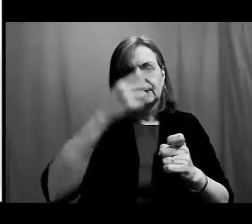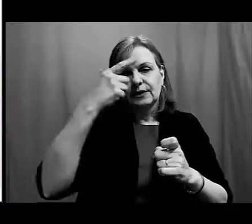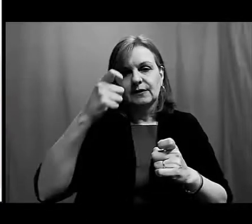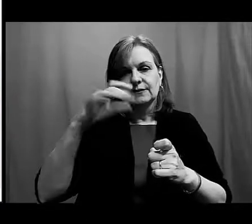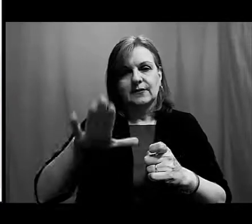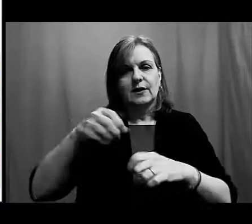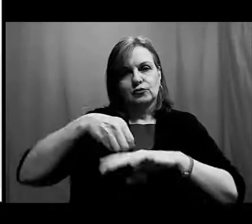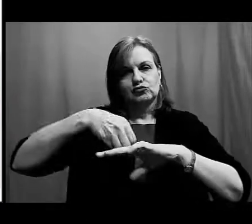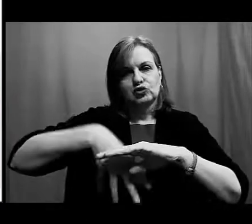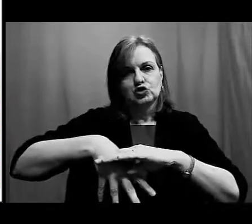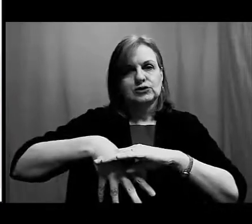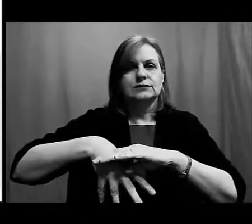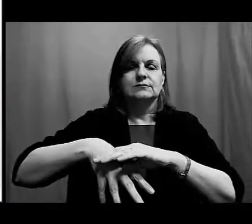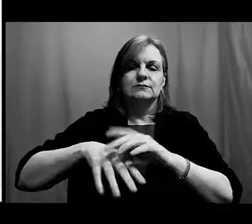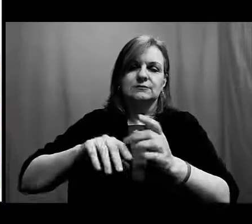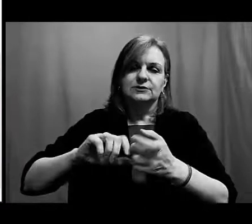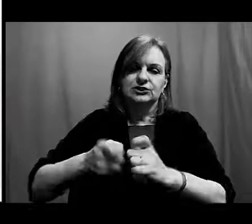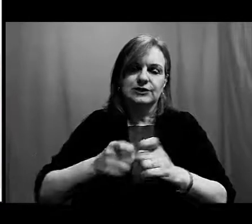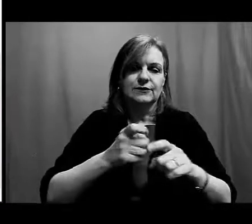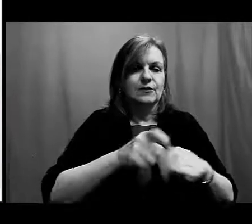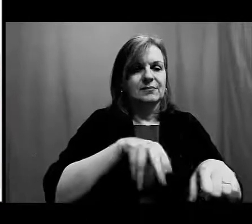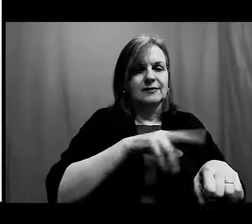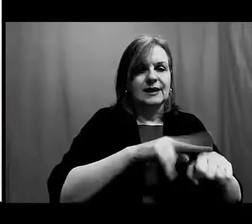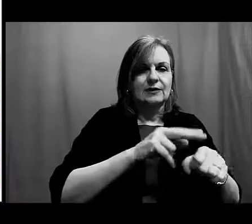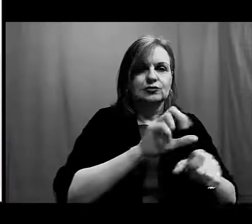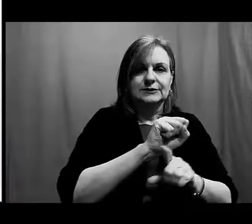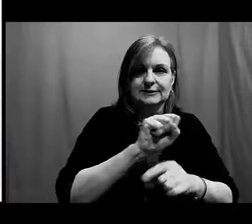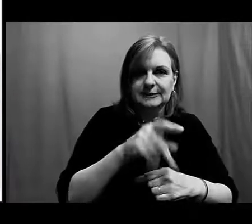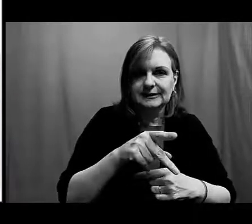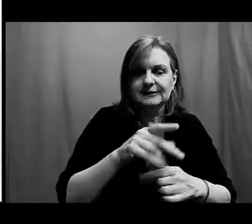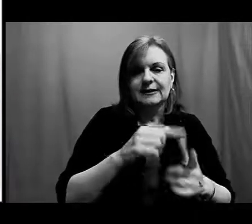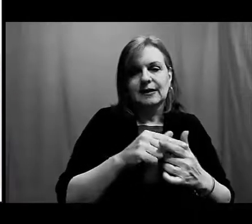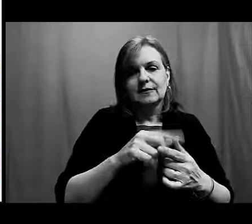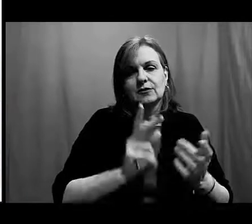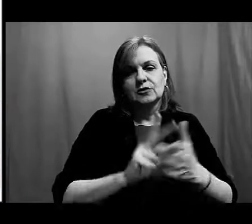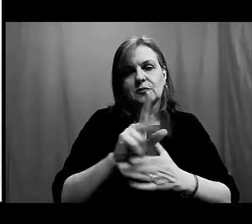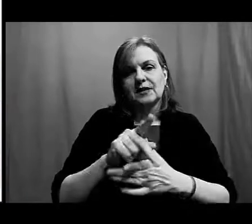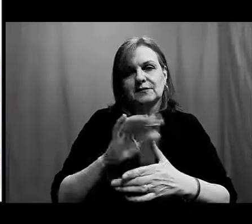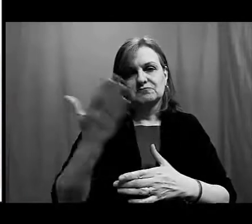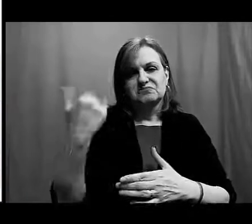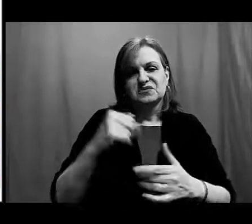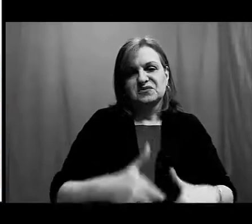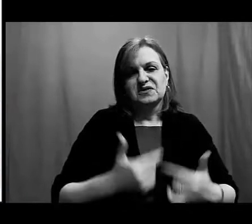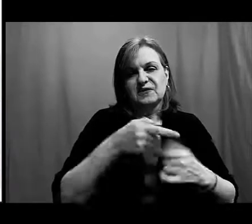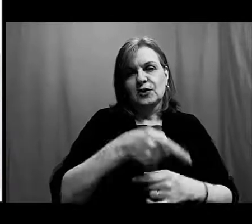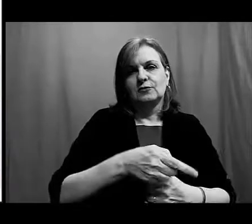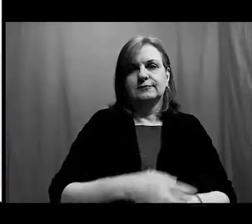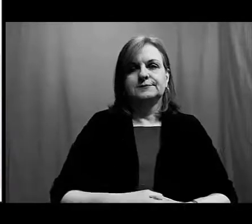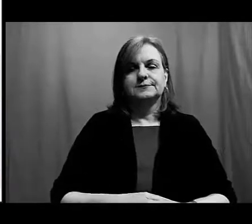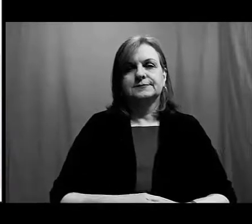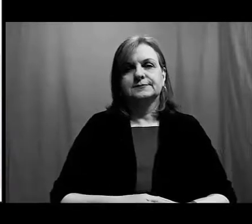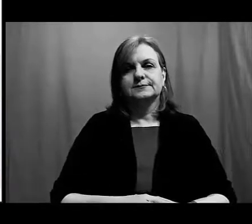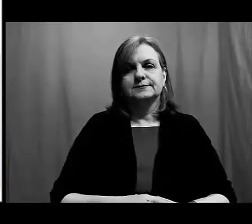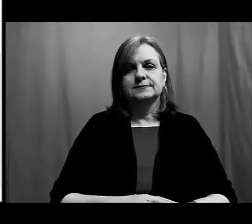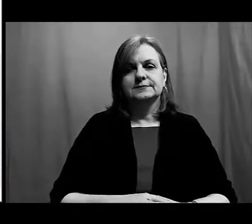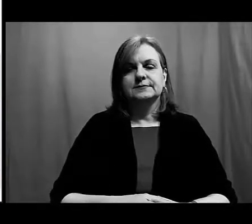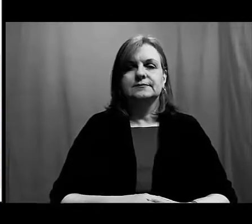so on because of the root systems of this changing from the native species and native plants that were in those